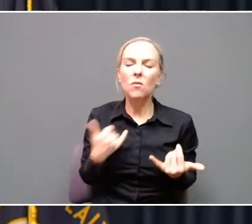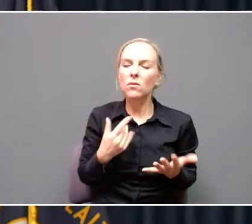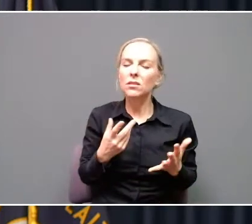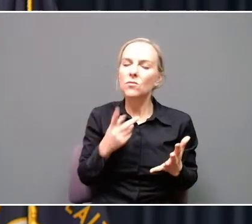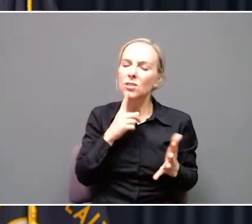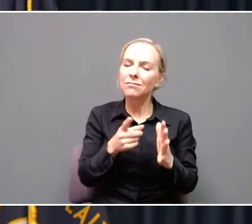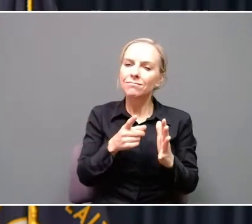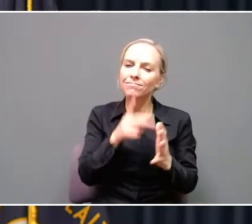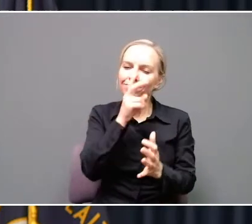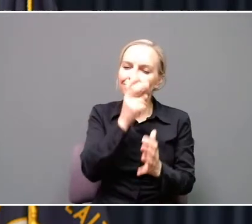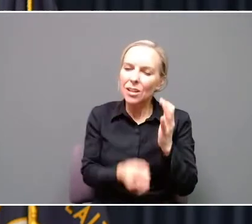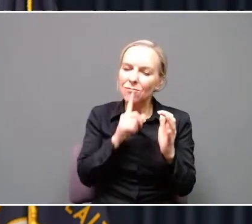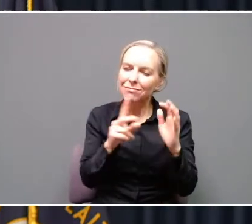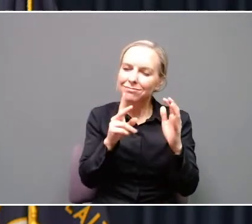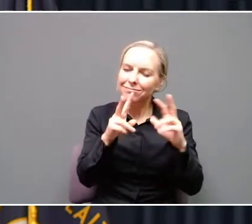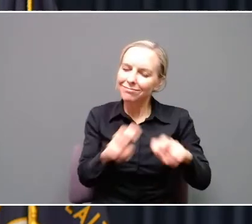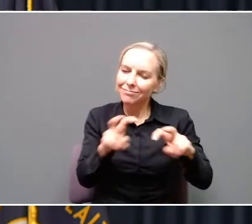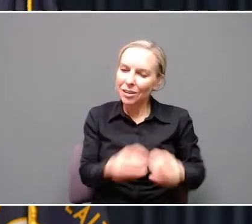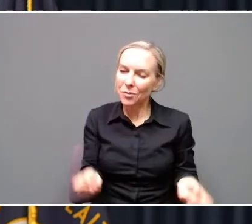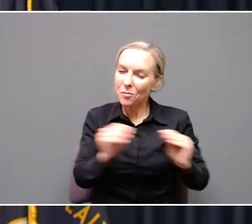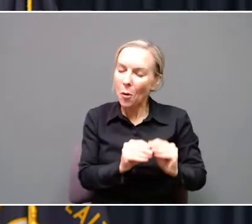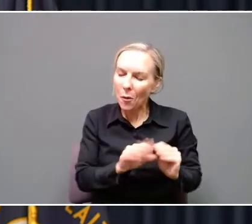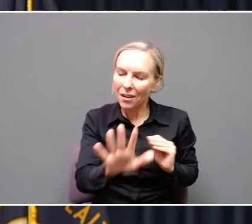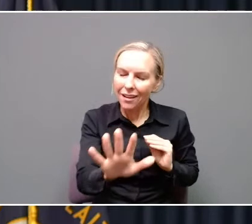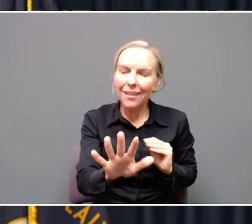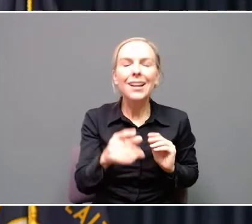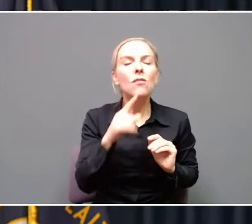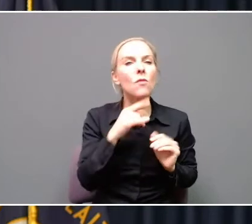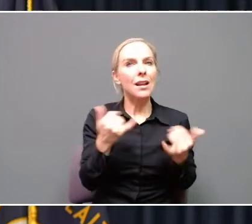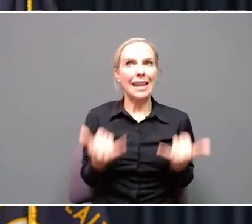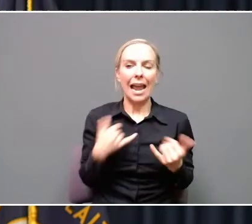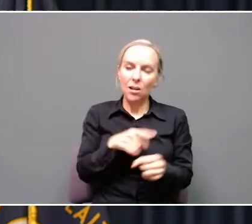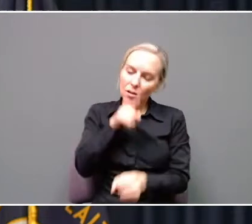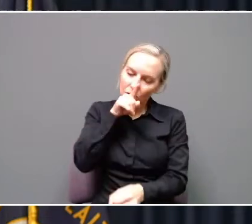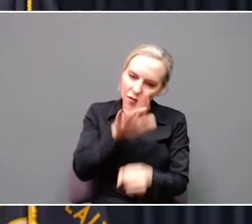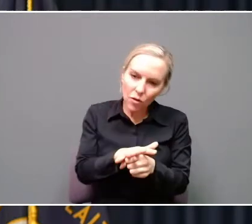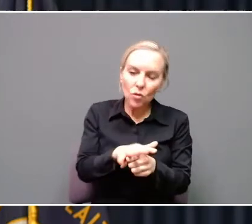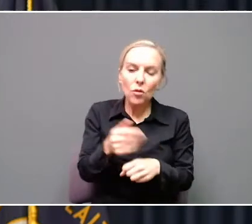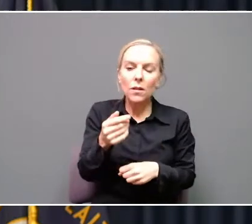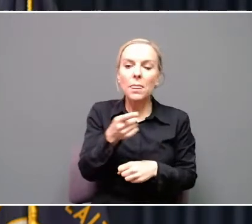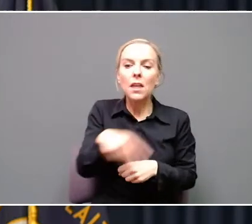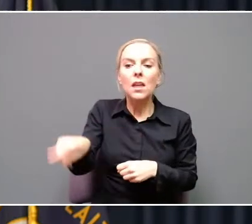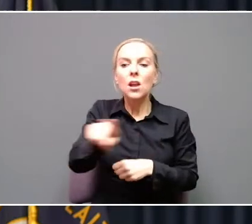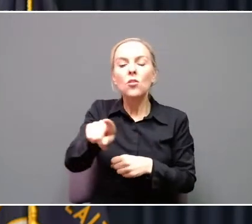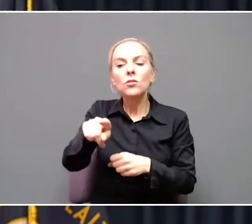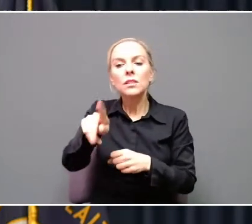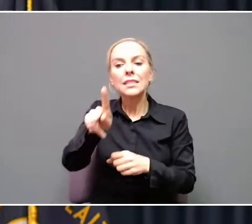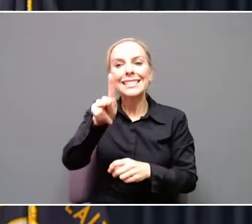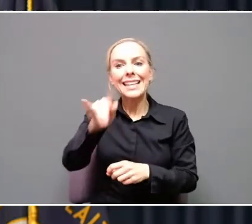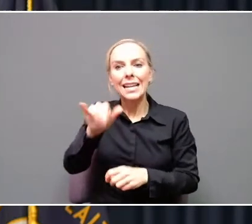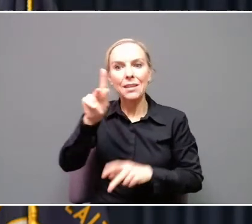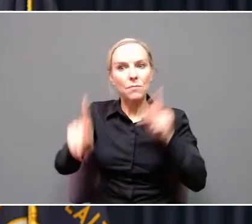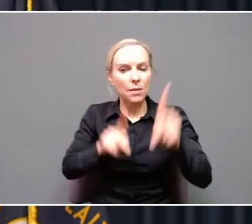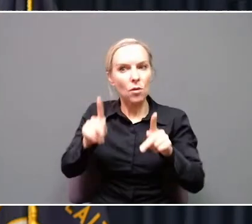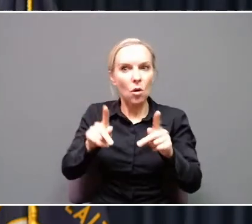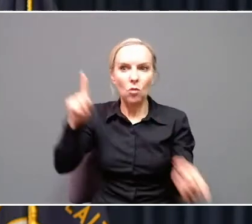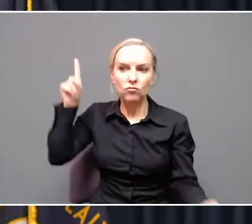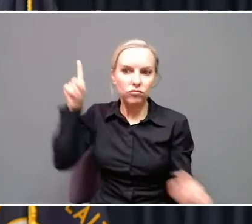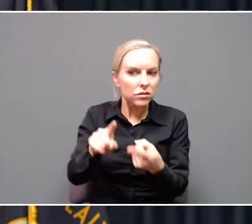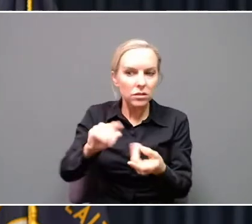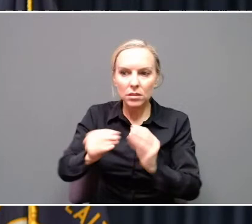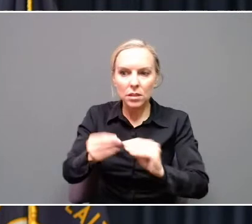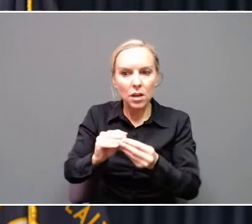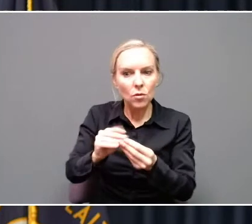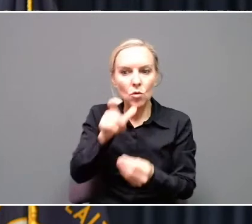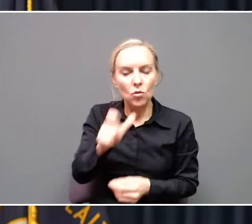I can confirm that we have the fewest number of Kentuckians on unemployment since May of